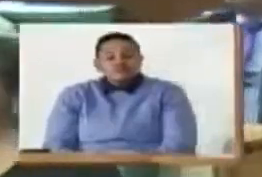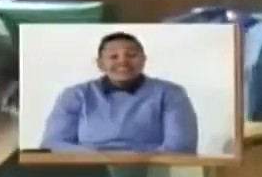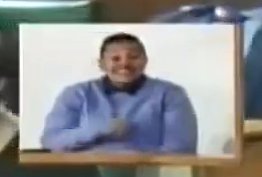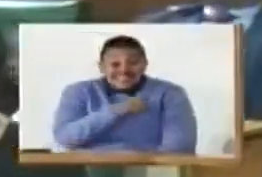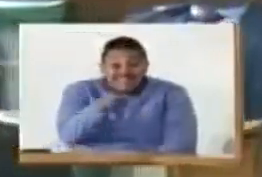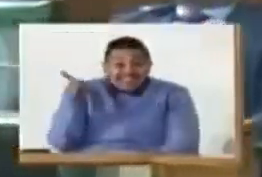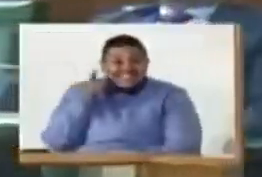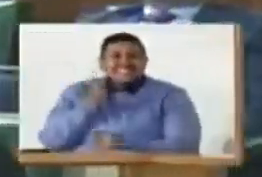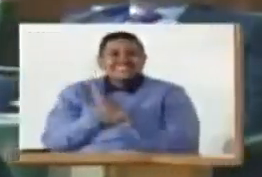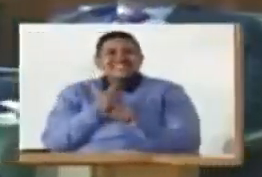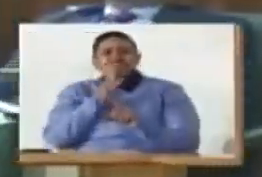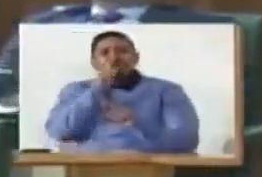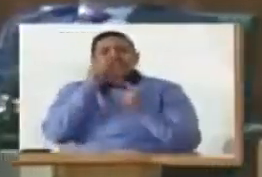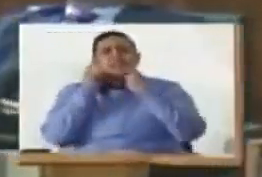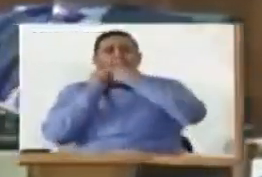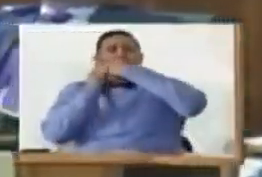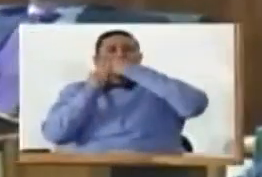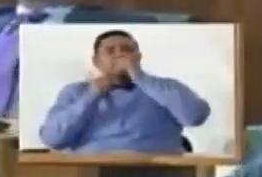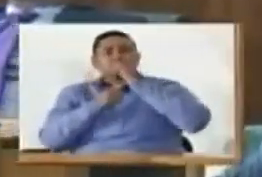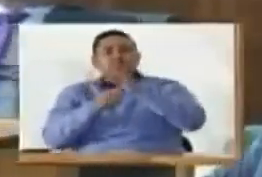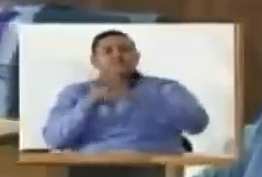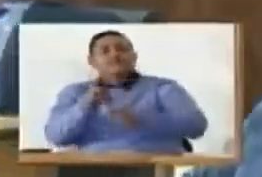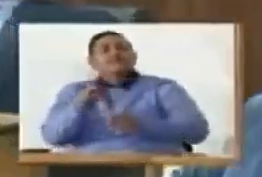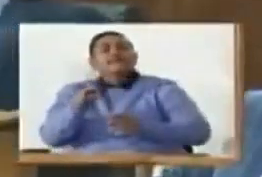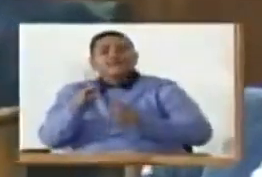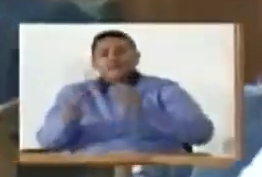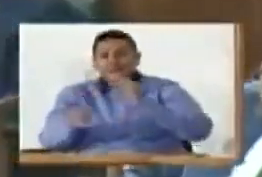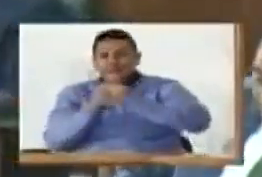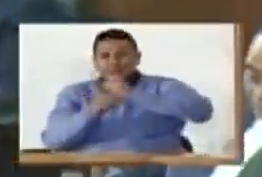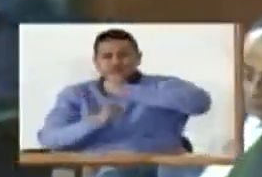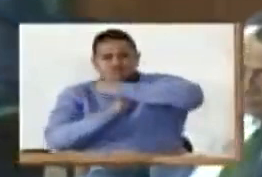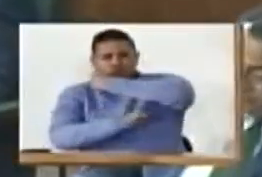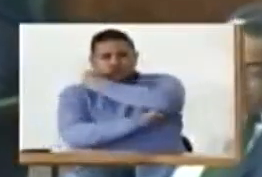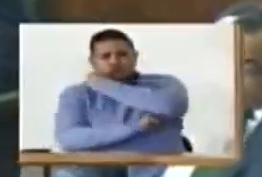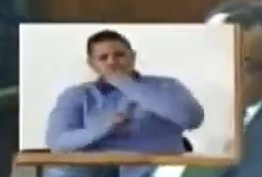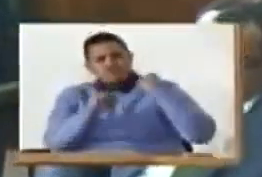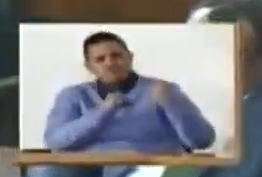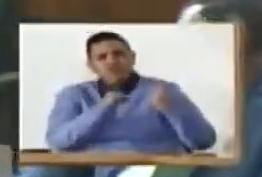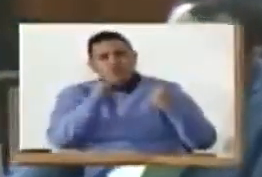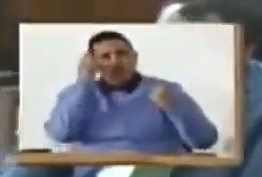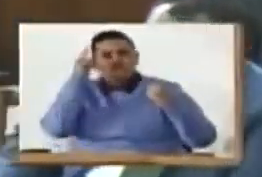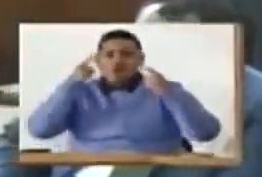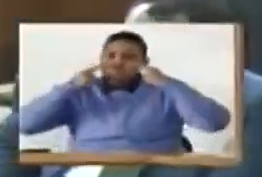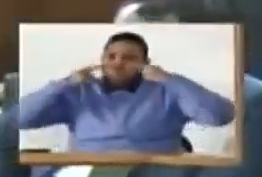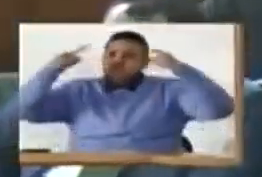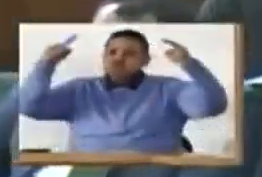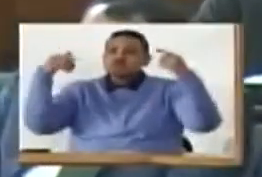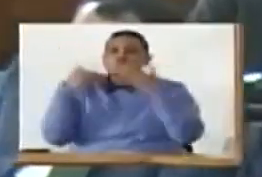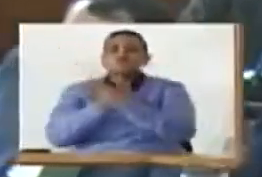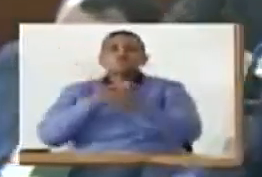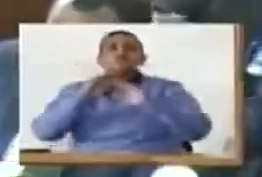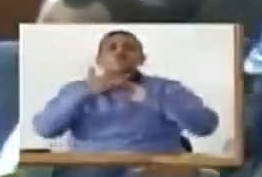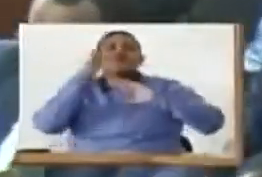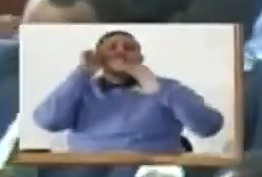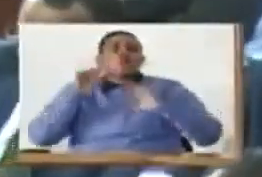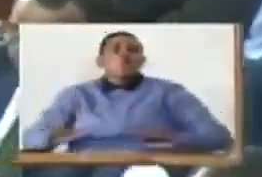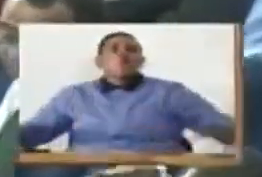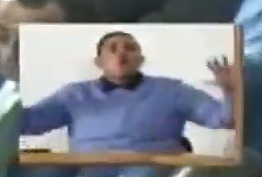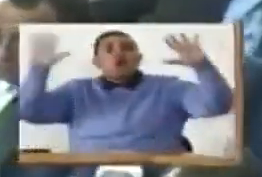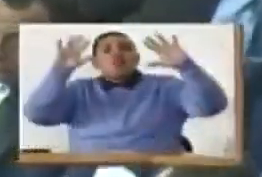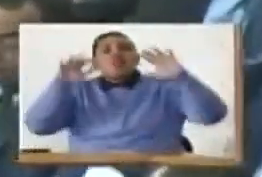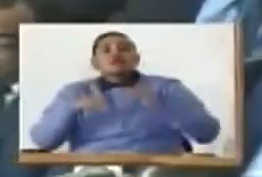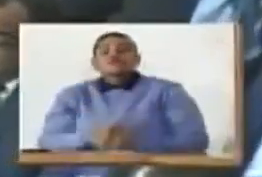These are positive signs on which to build a firm foundation for a prosperous and new Jamaica for all.